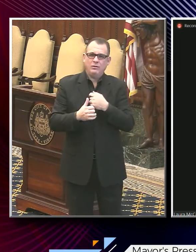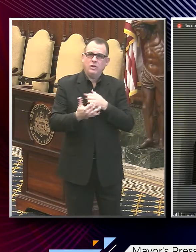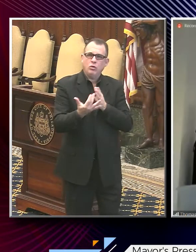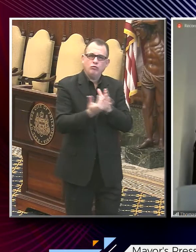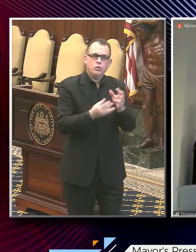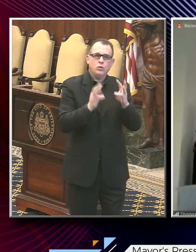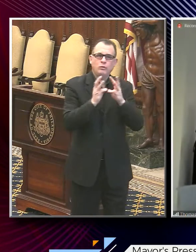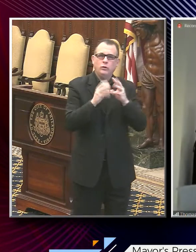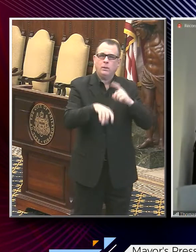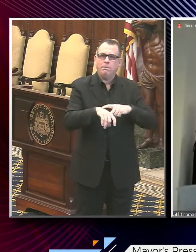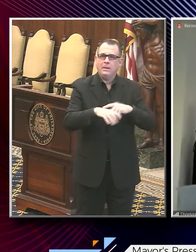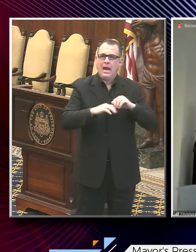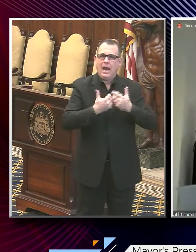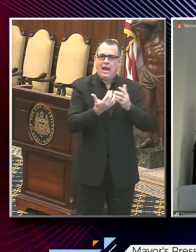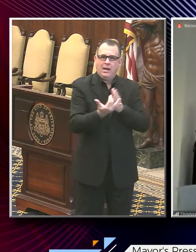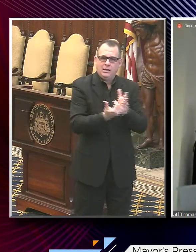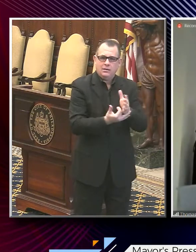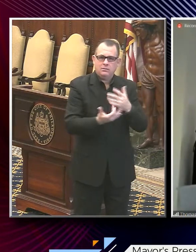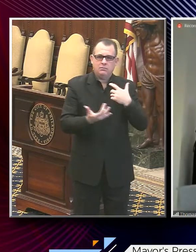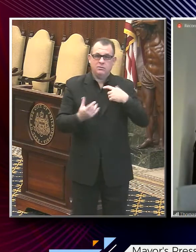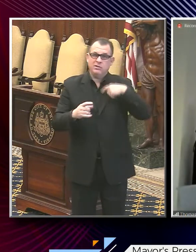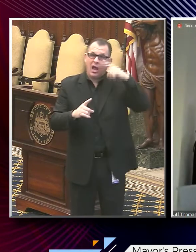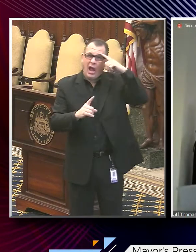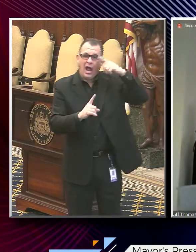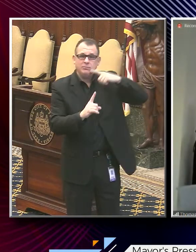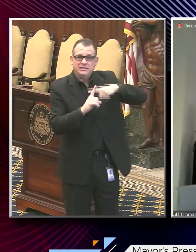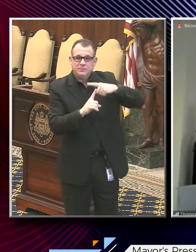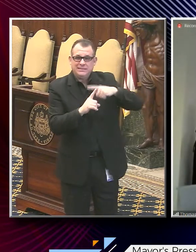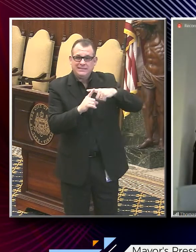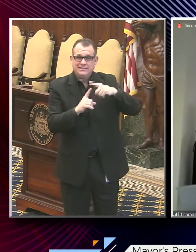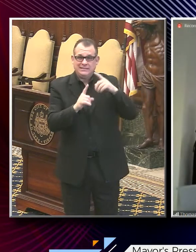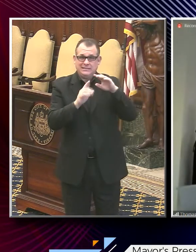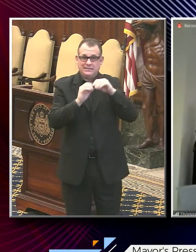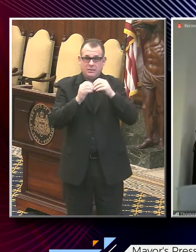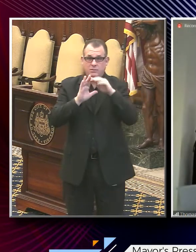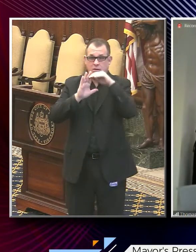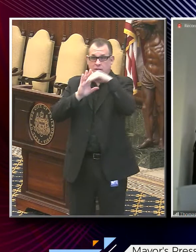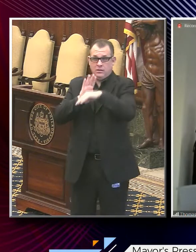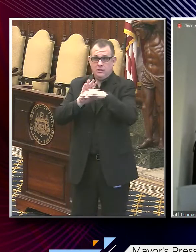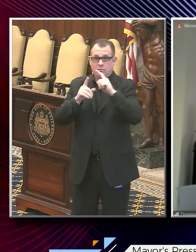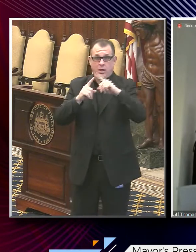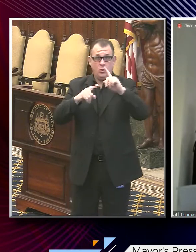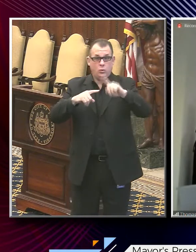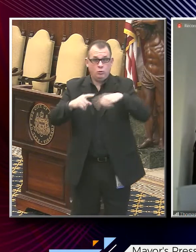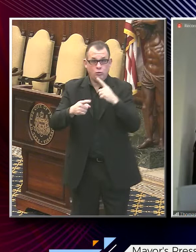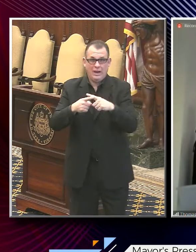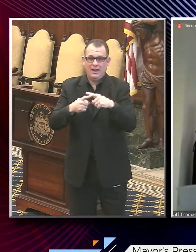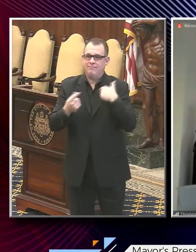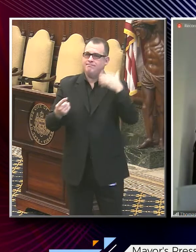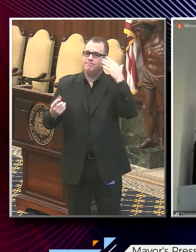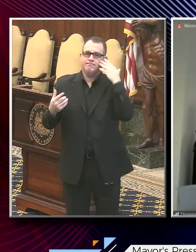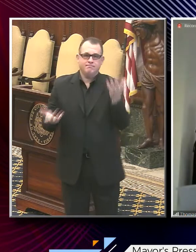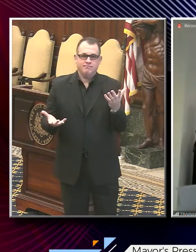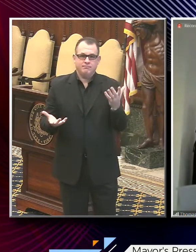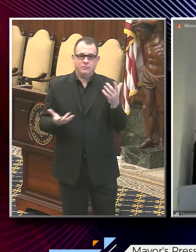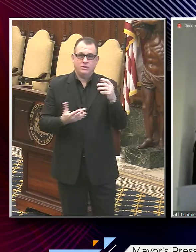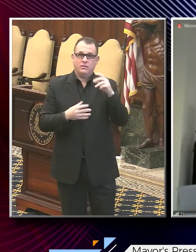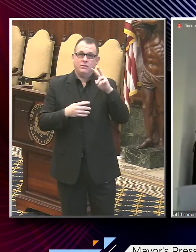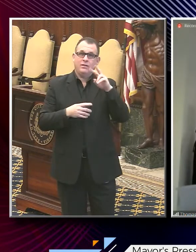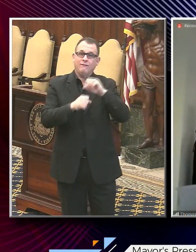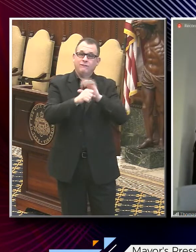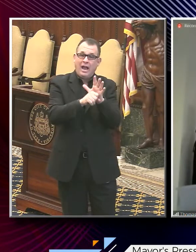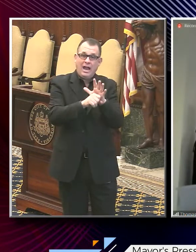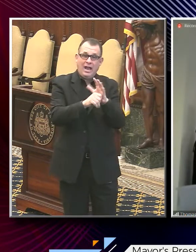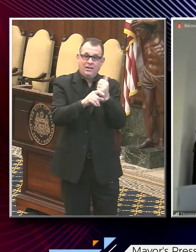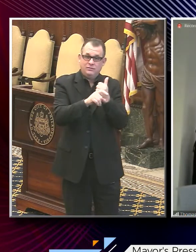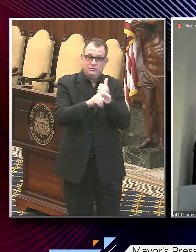winter? Well, I'm optimistic that we will get to lower numbers. So the question is when. It looks like this virus is following the